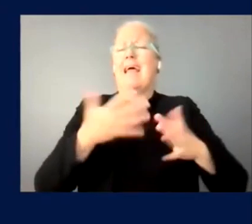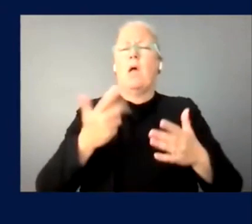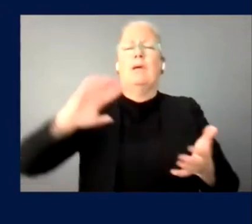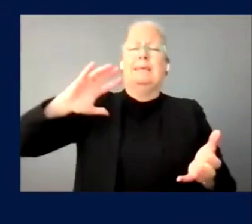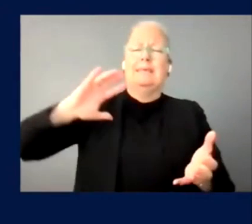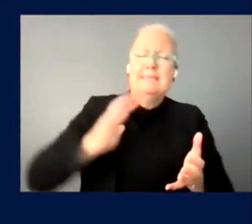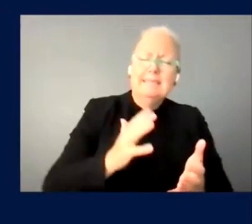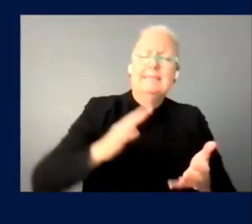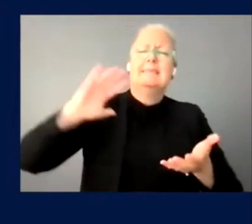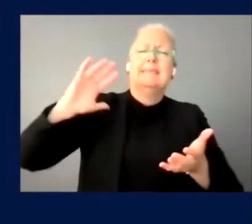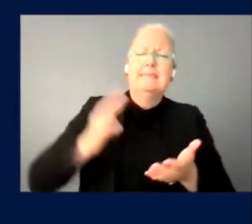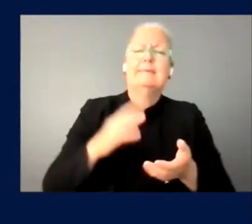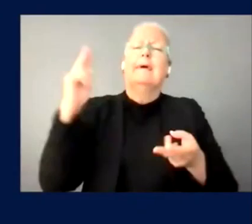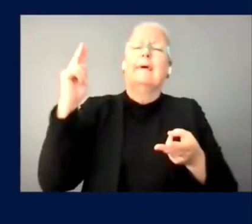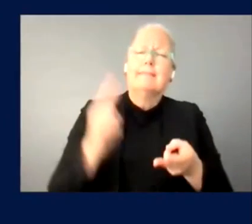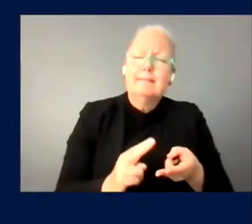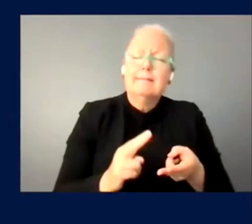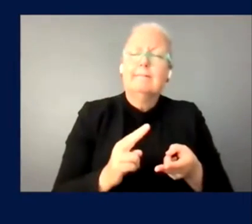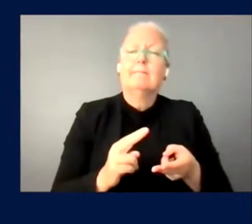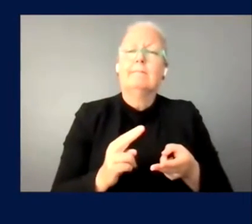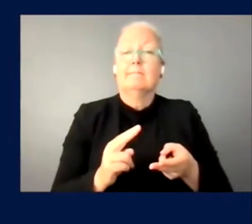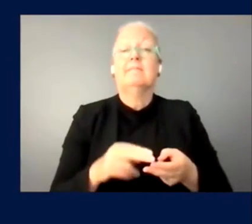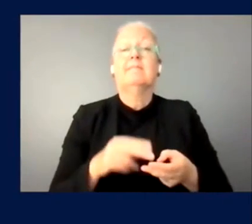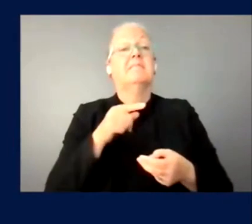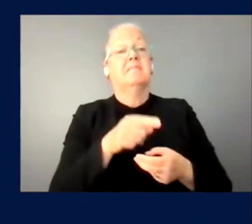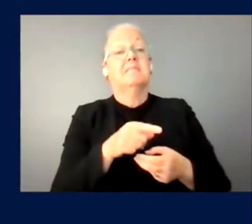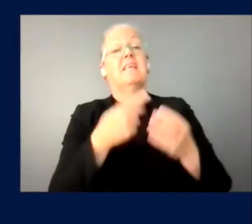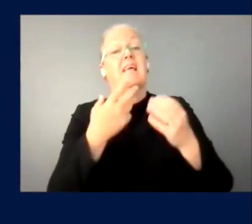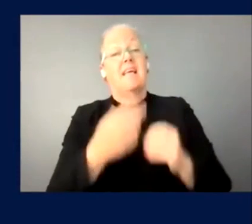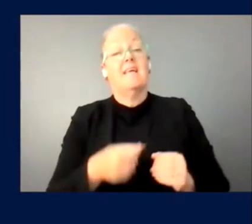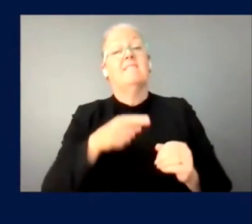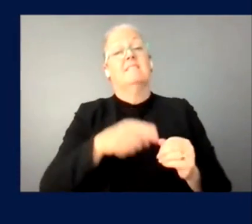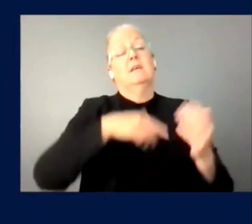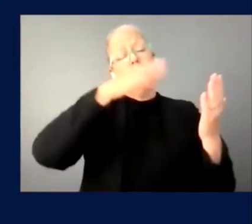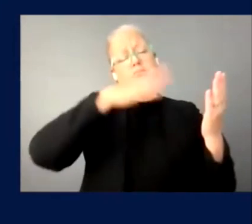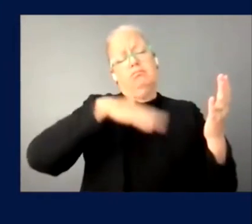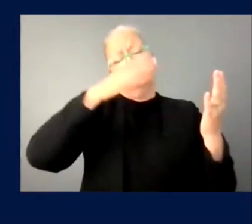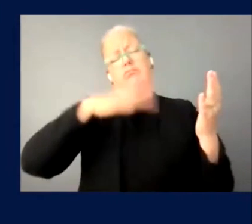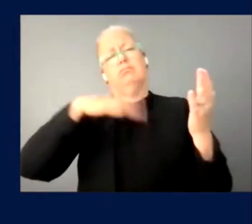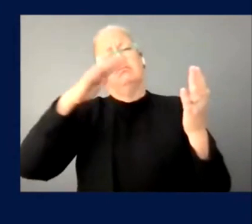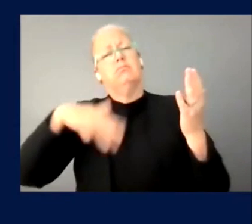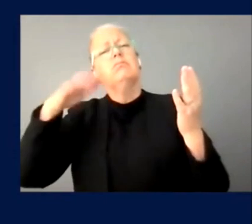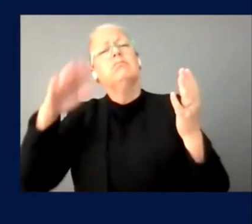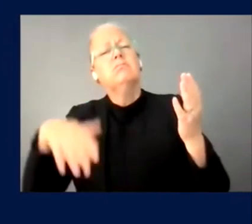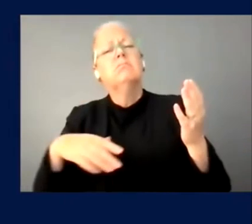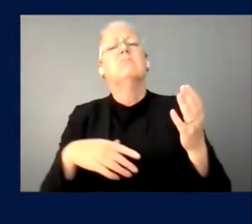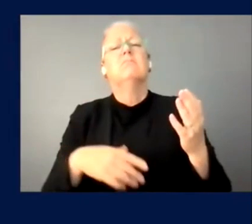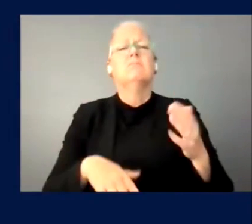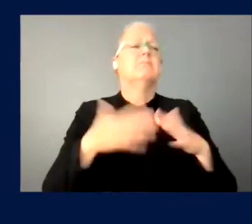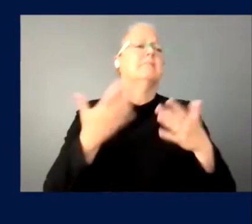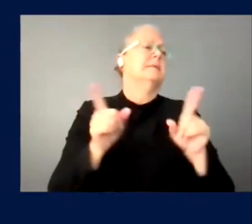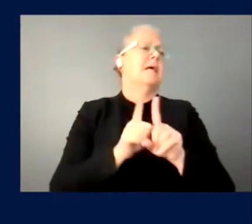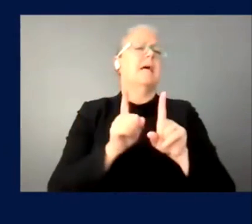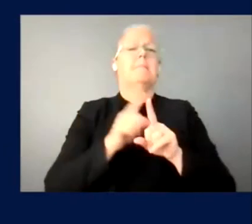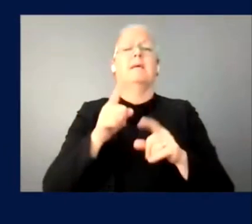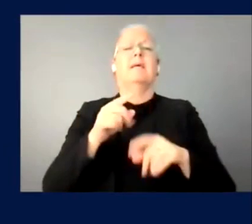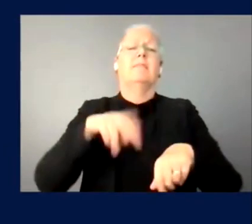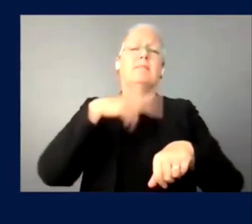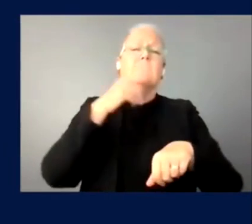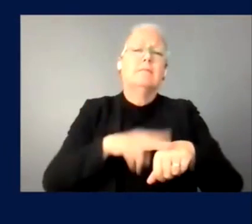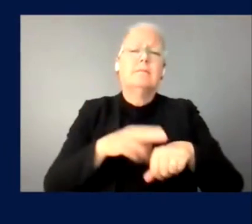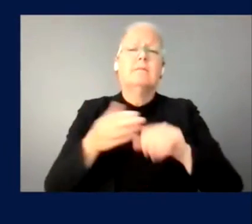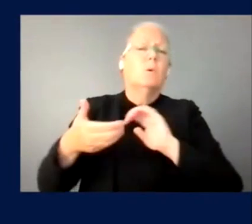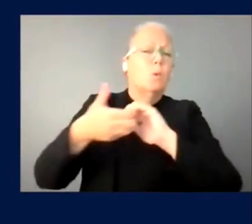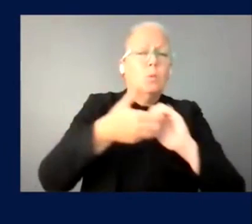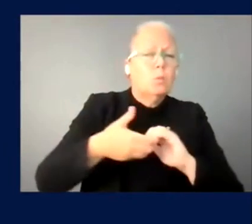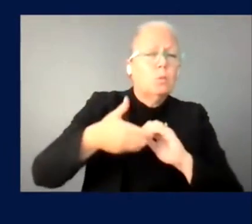were published in a sort of longer form, which is aimed at clubs and national associations, and then a shorter form for fans